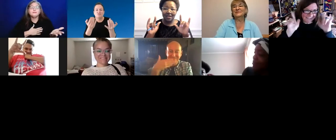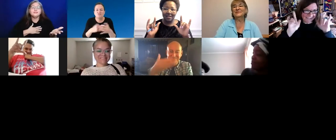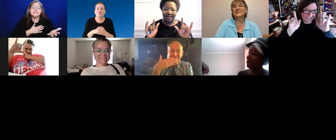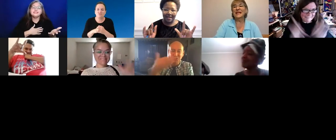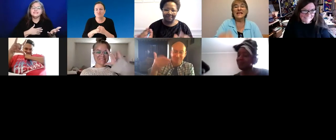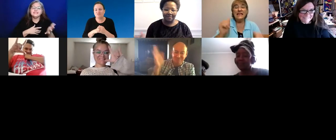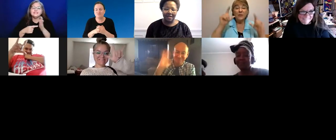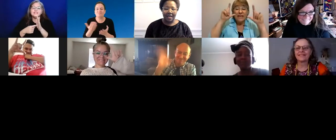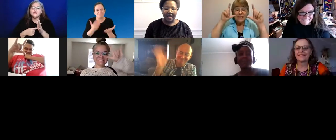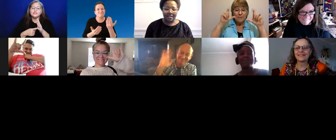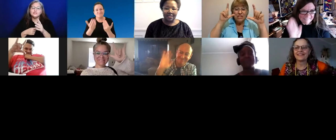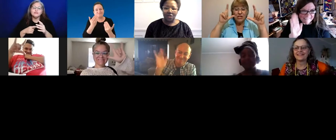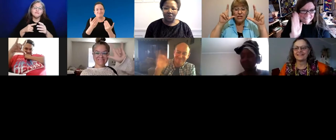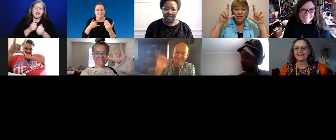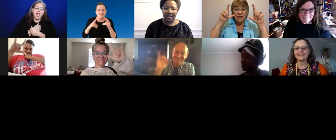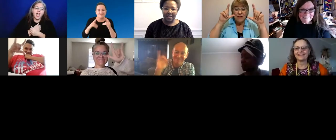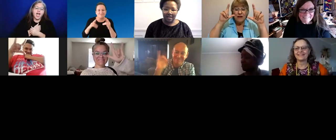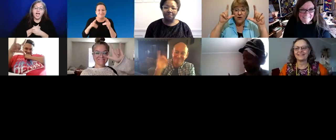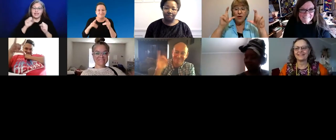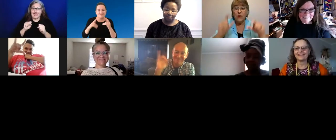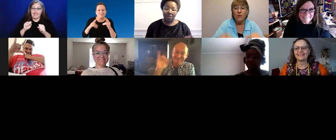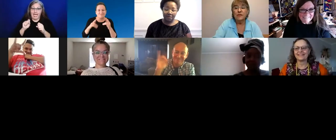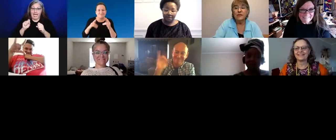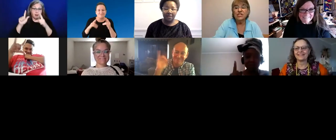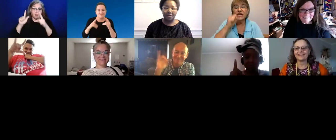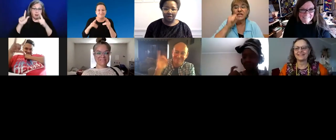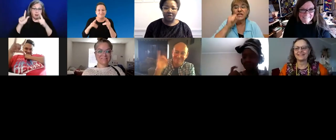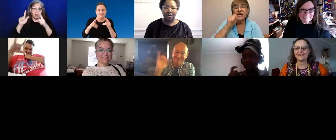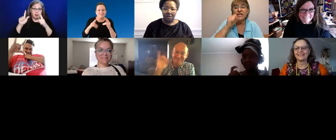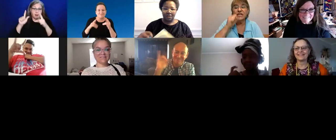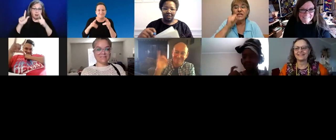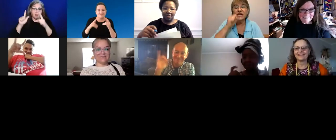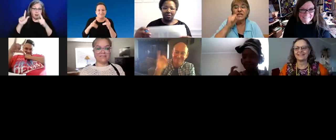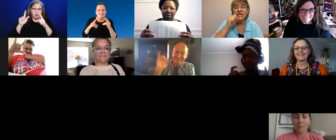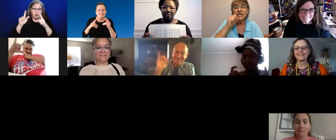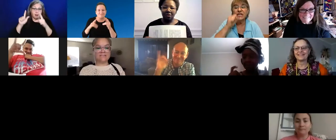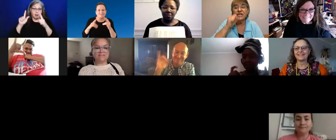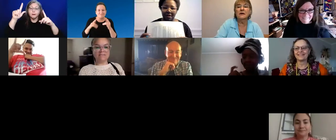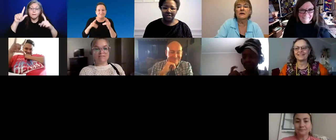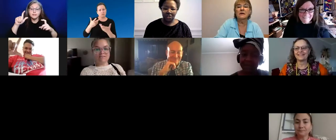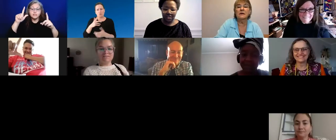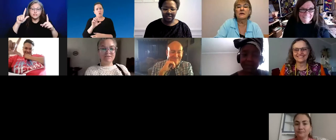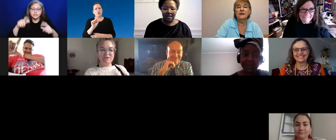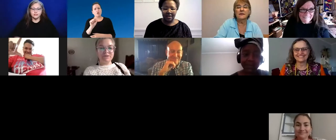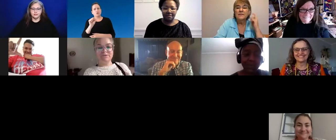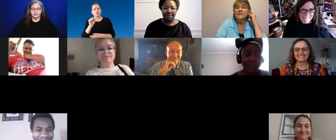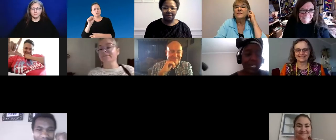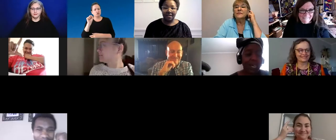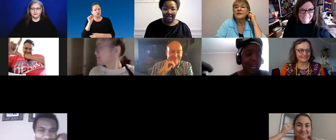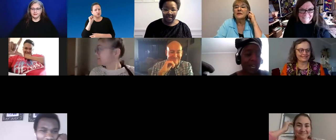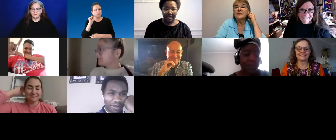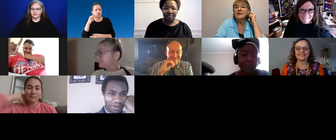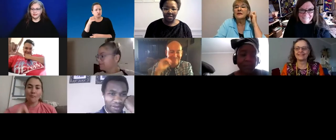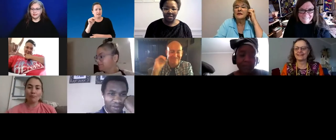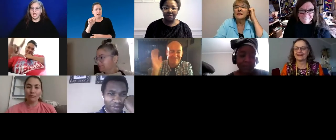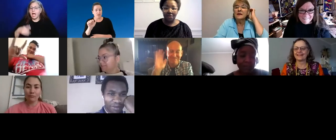just to share the love. Get a picture, a photo. Sheena, can you take a photo? With your permission,